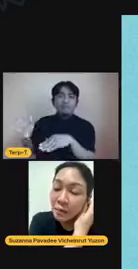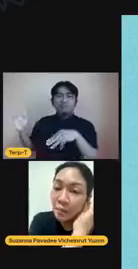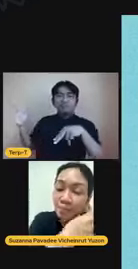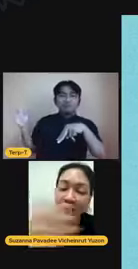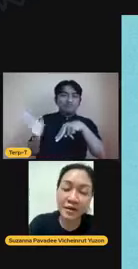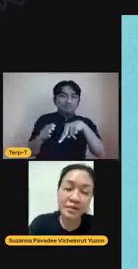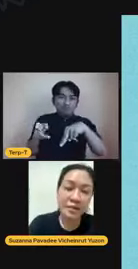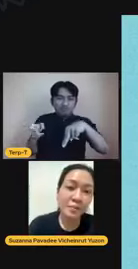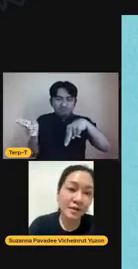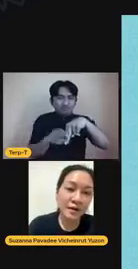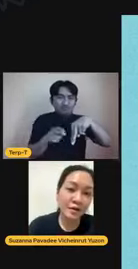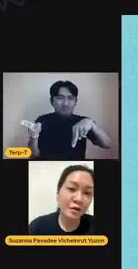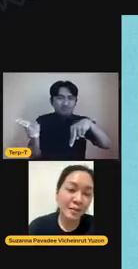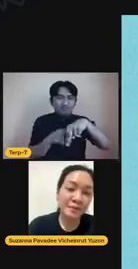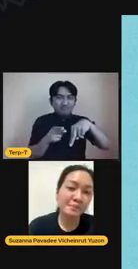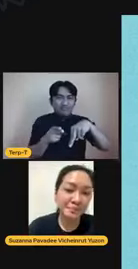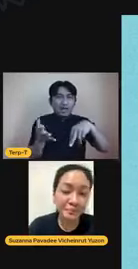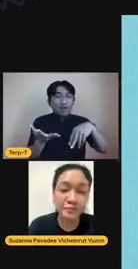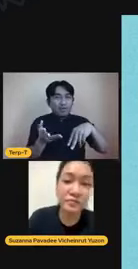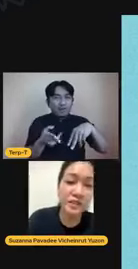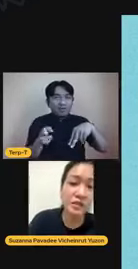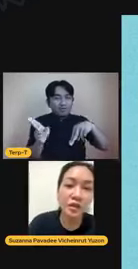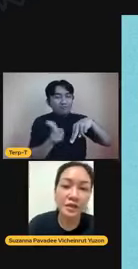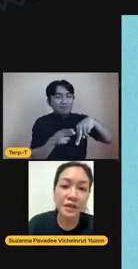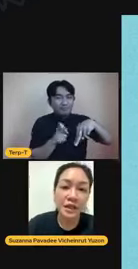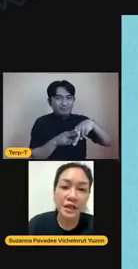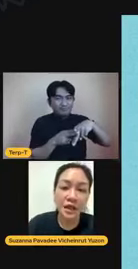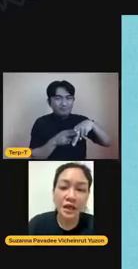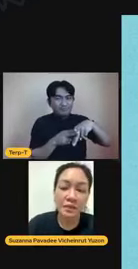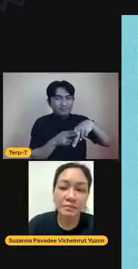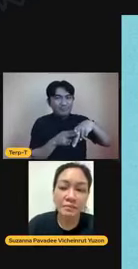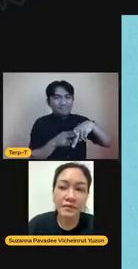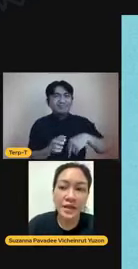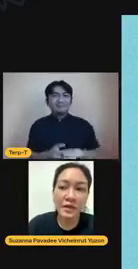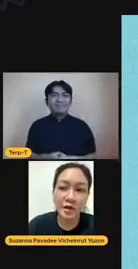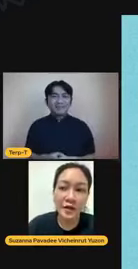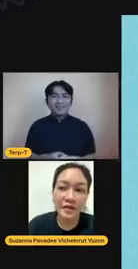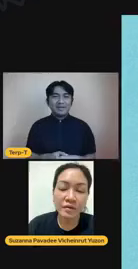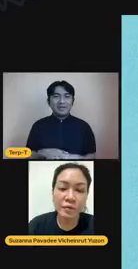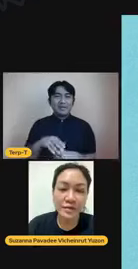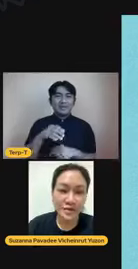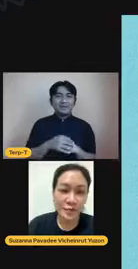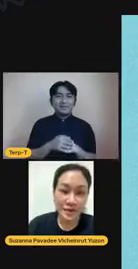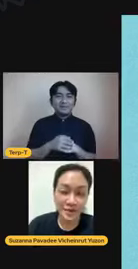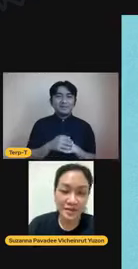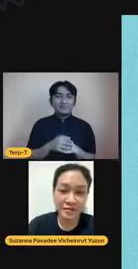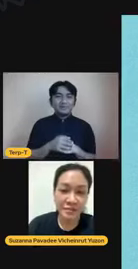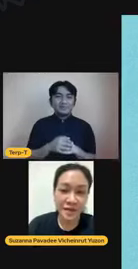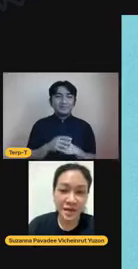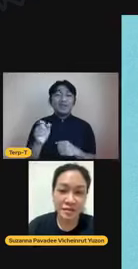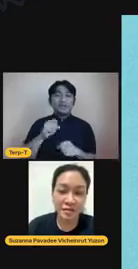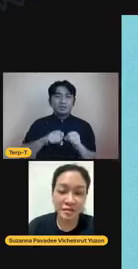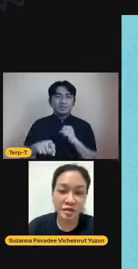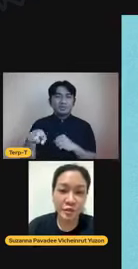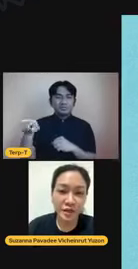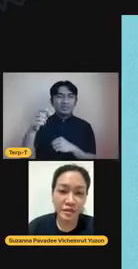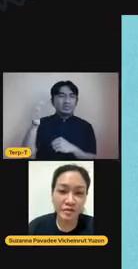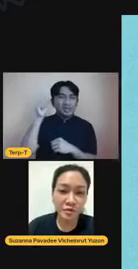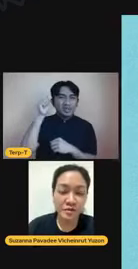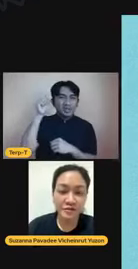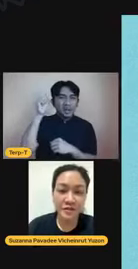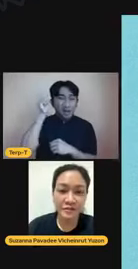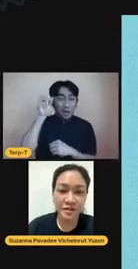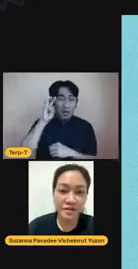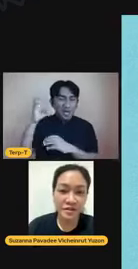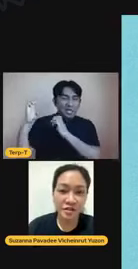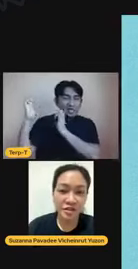spanking on her butt. So they know that what's expected of them, and Joey is